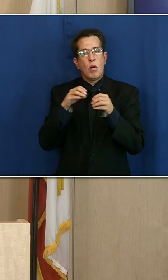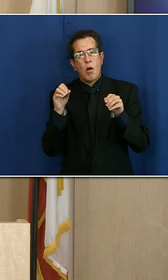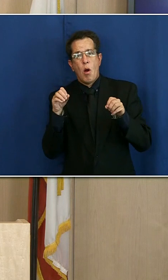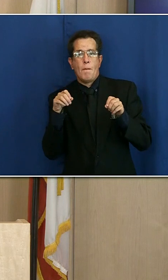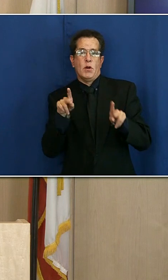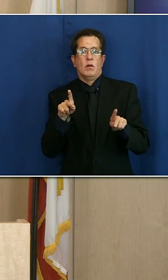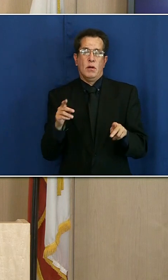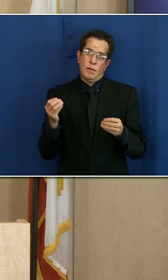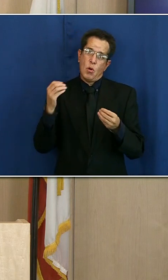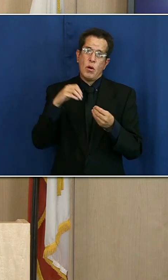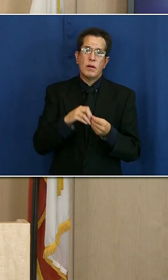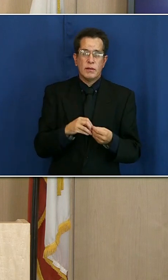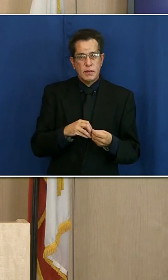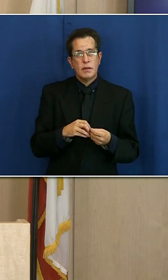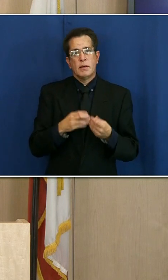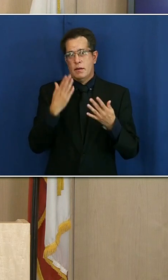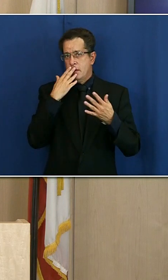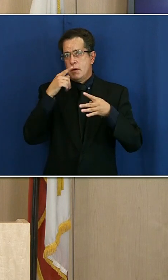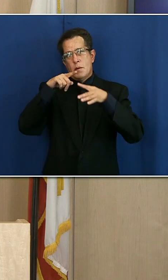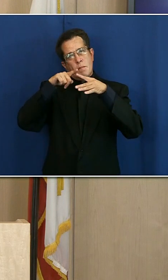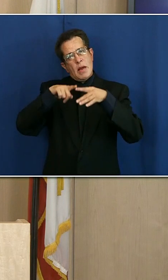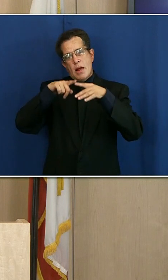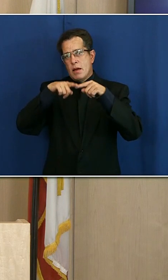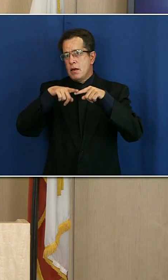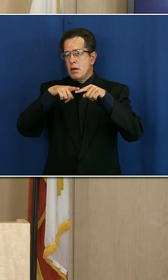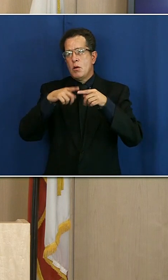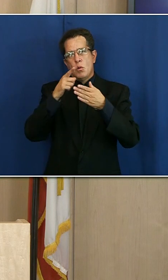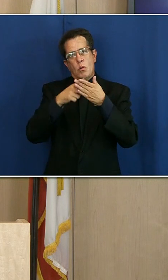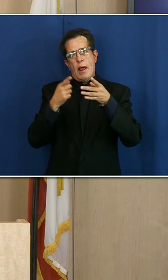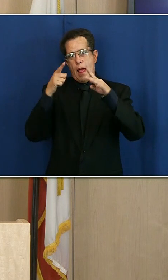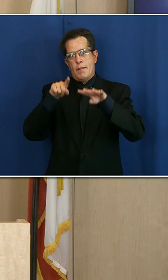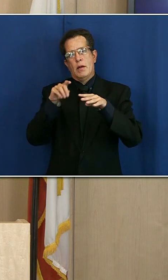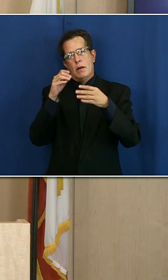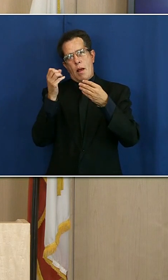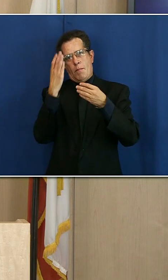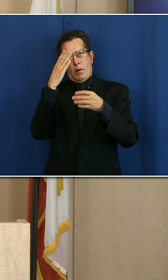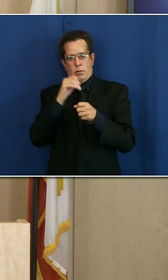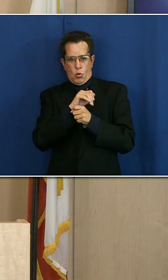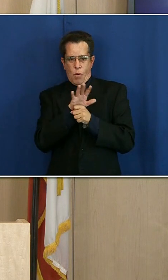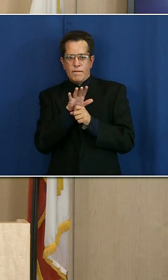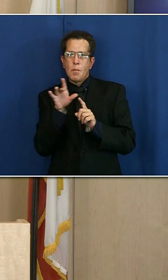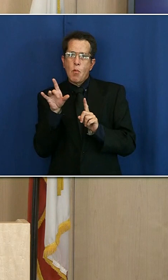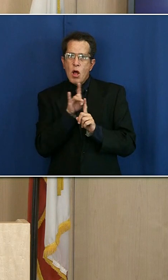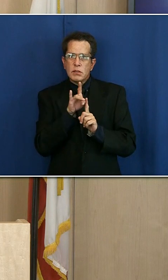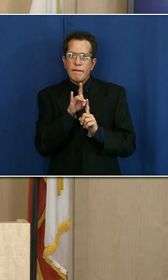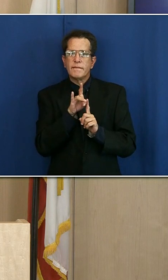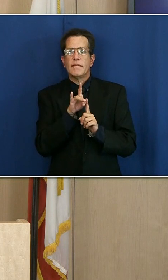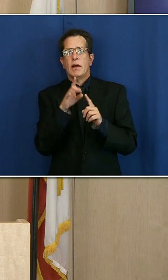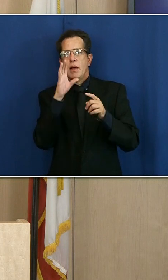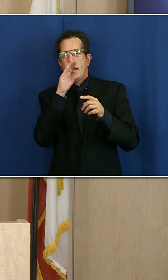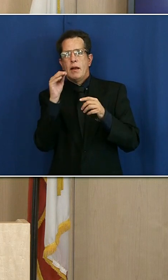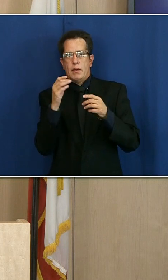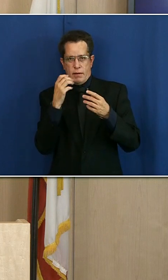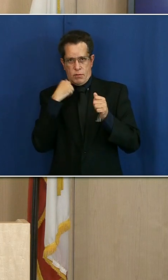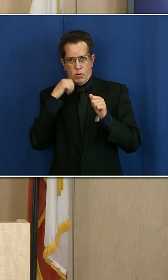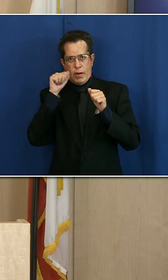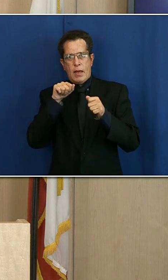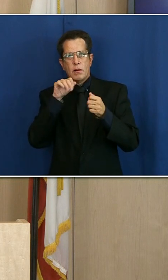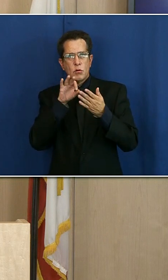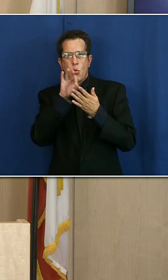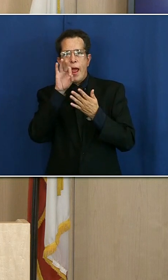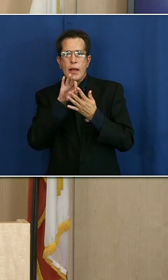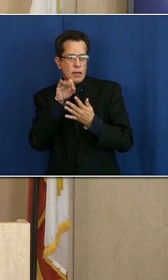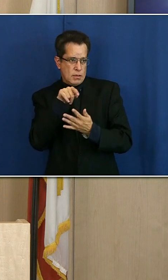be a result of what happens with the number of positive cases and the ability to track down those that are